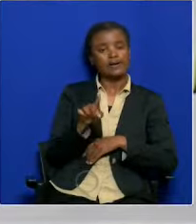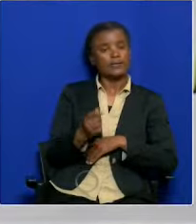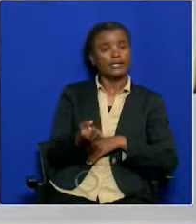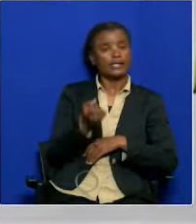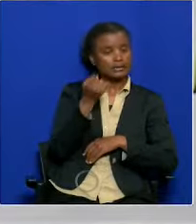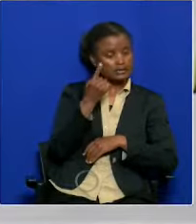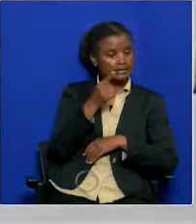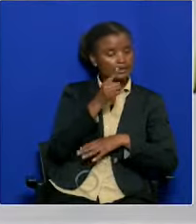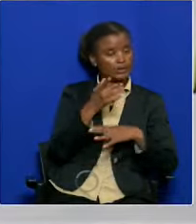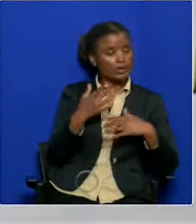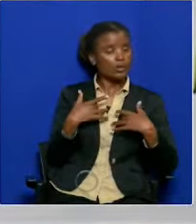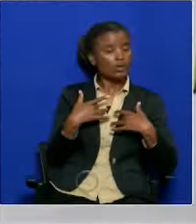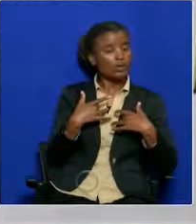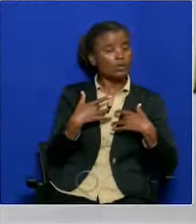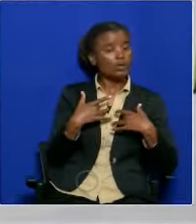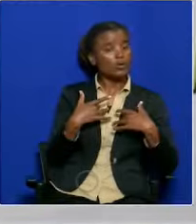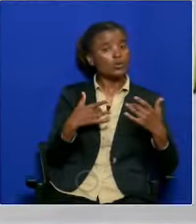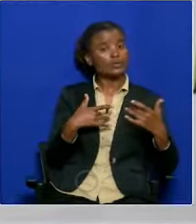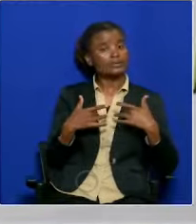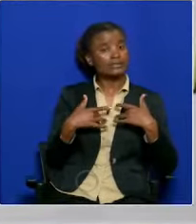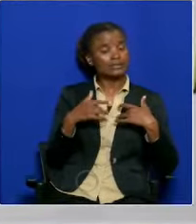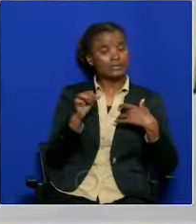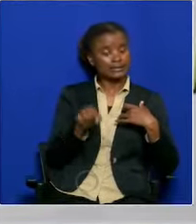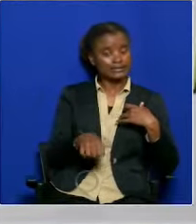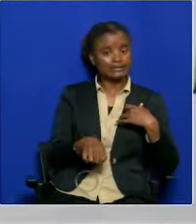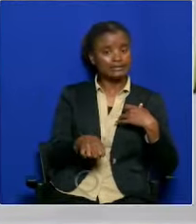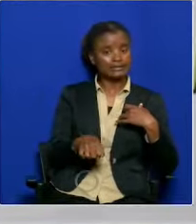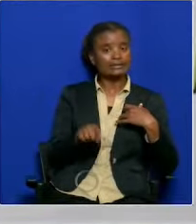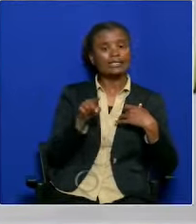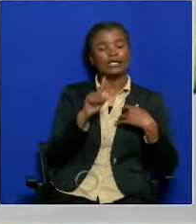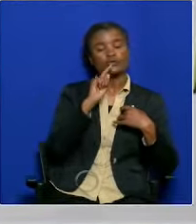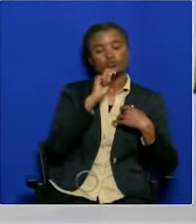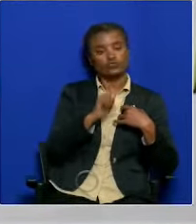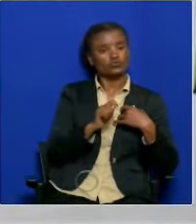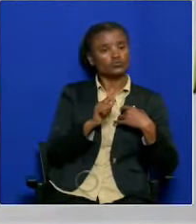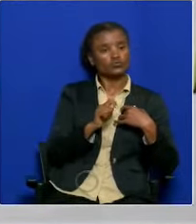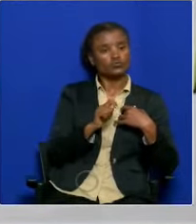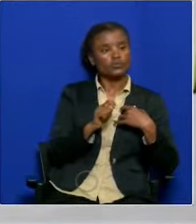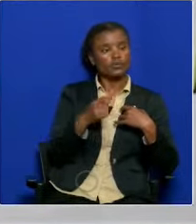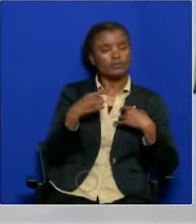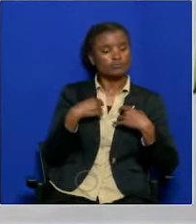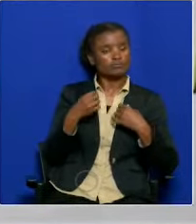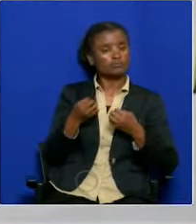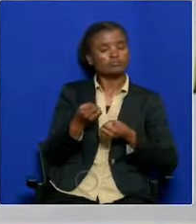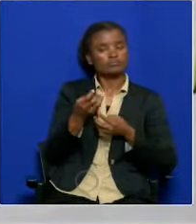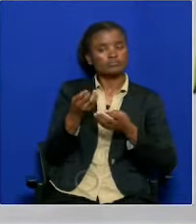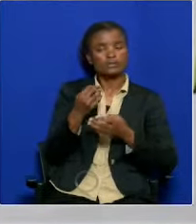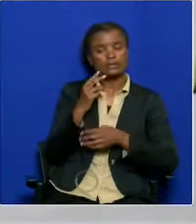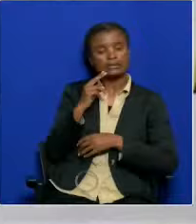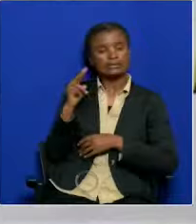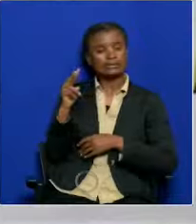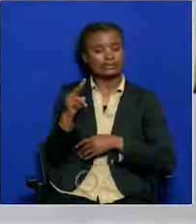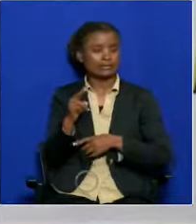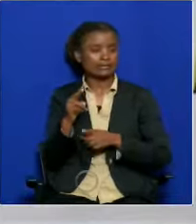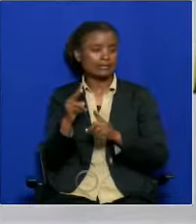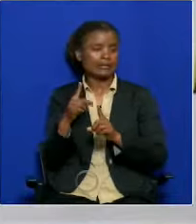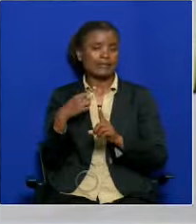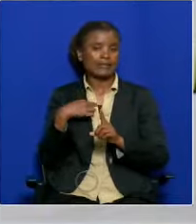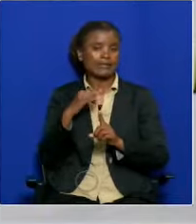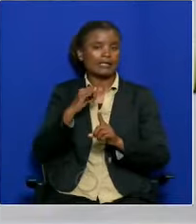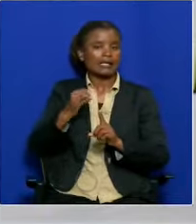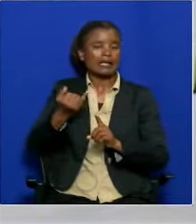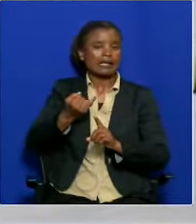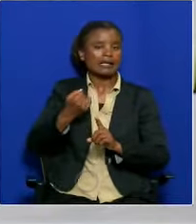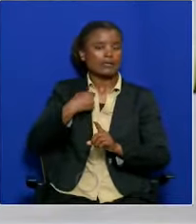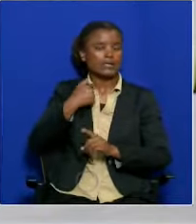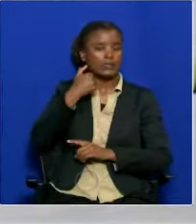And yes, it makes me look very bad the way you are saying it here on TV, that I'm that cruel person